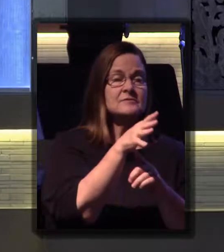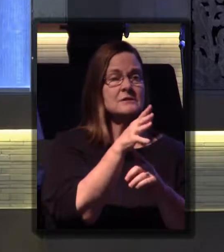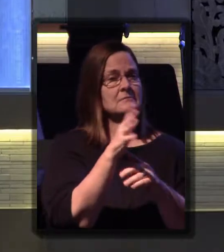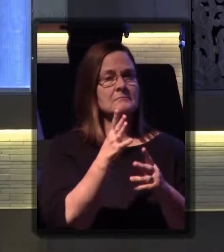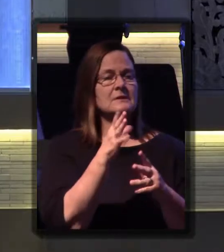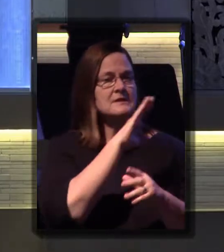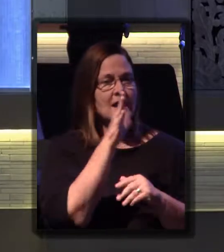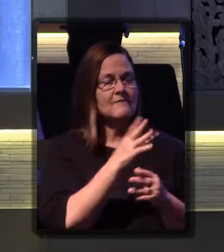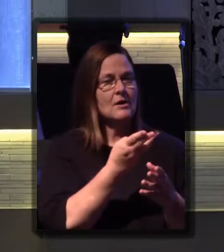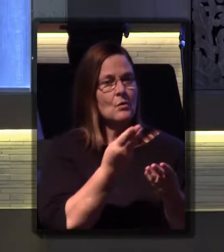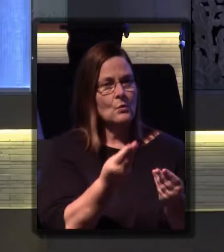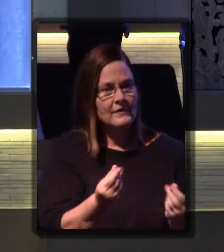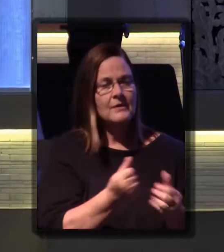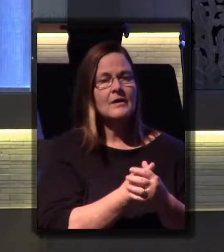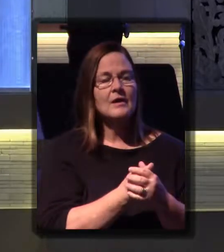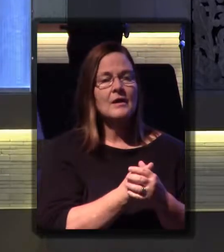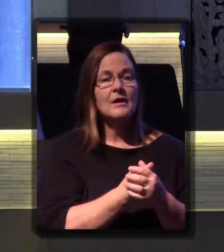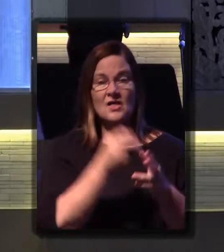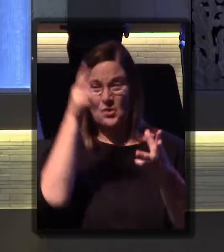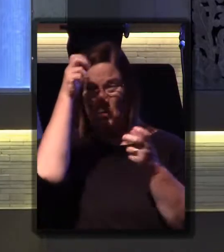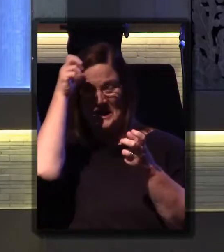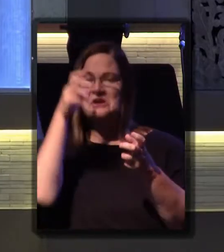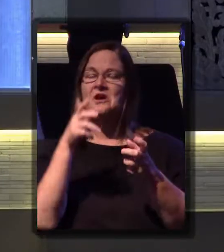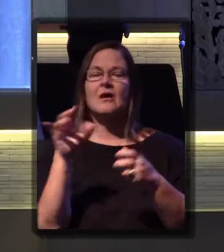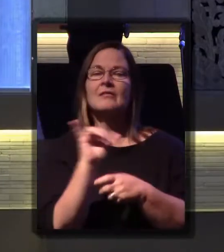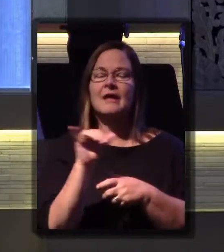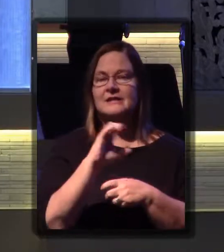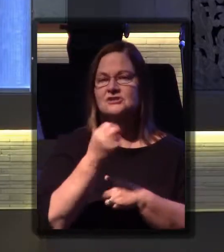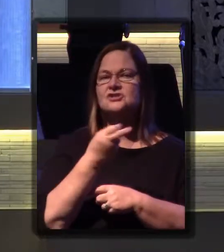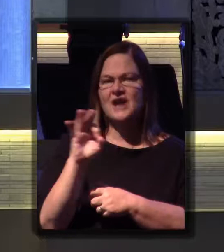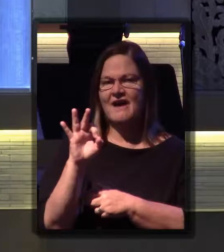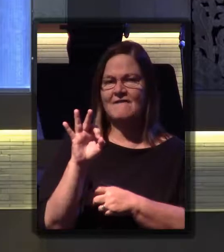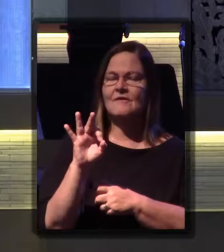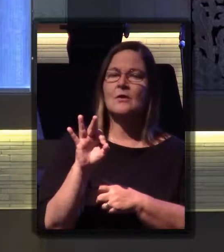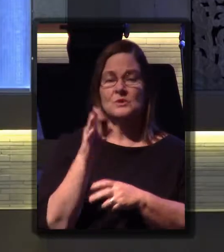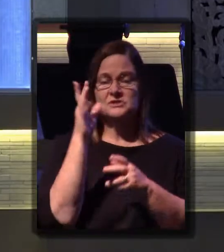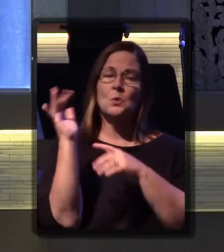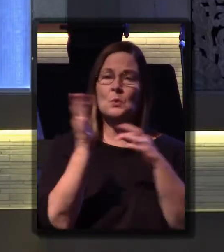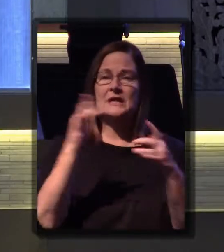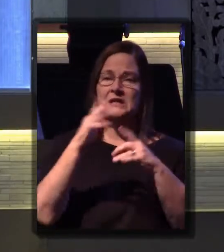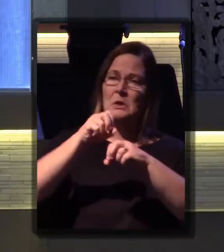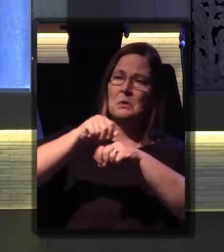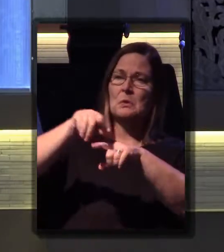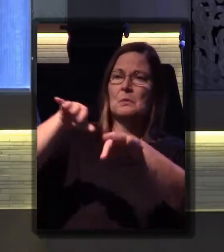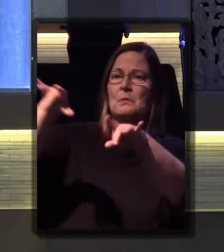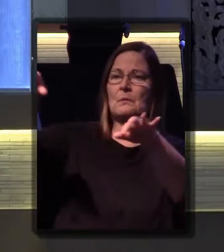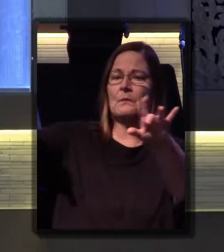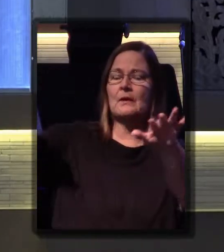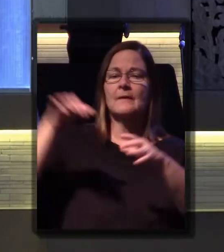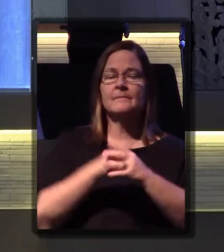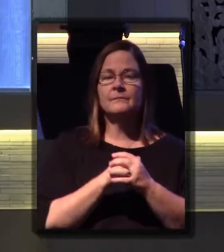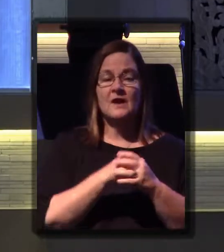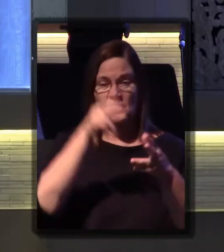its leaf does not wither, and in whatever he does, he prospers. The wicked are not so, but they are like